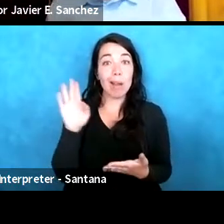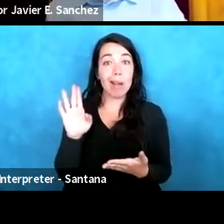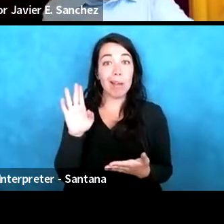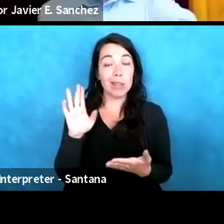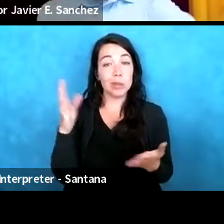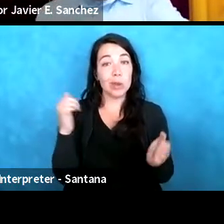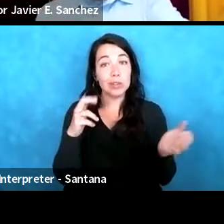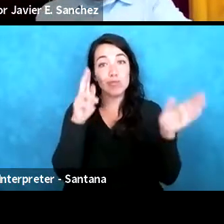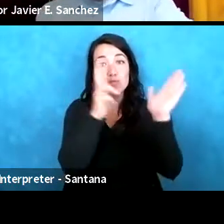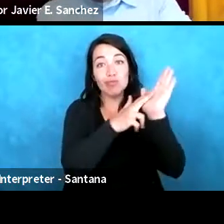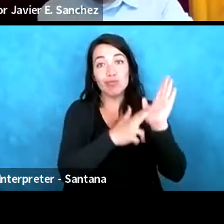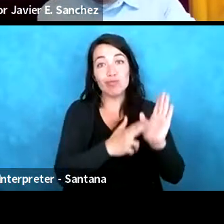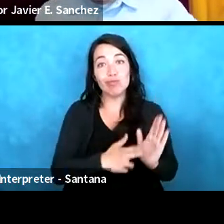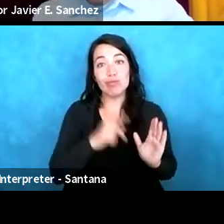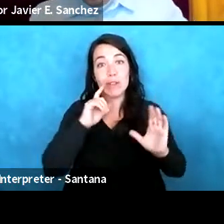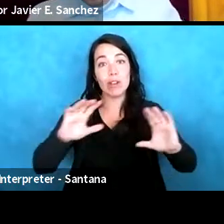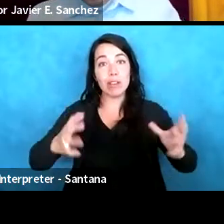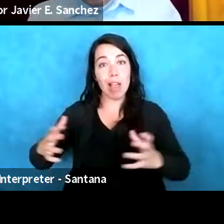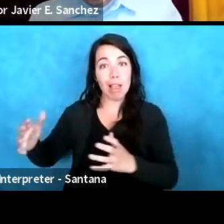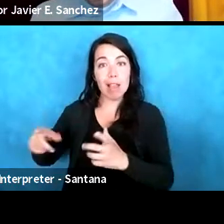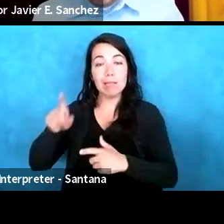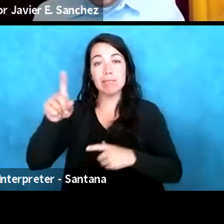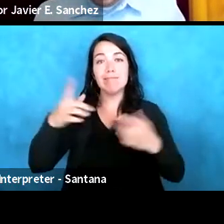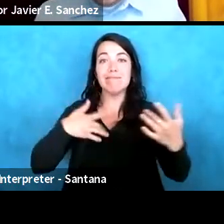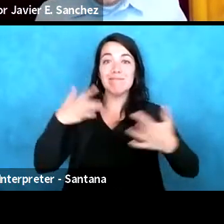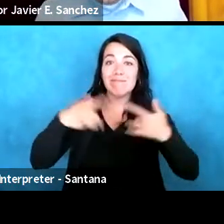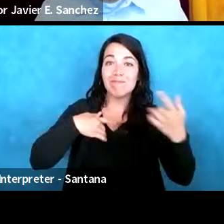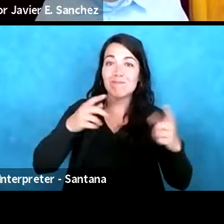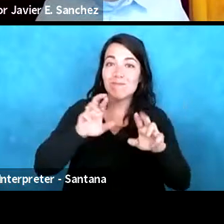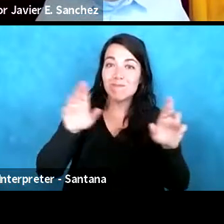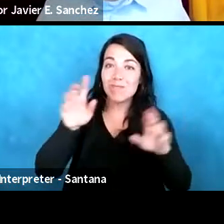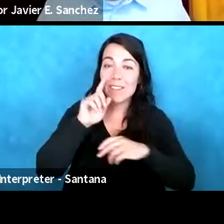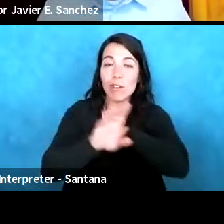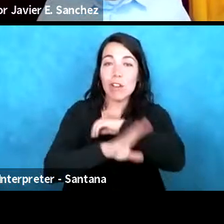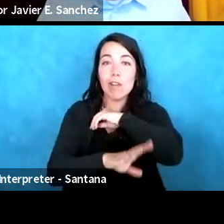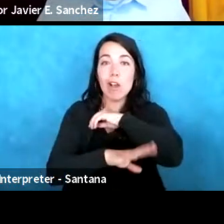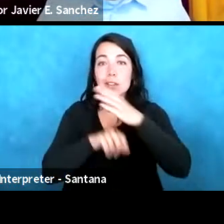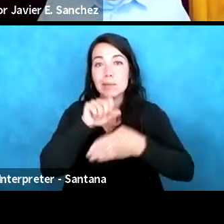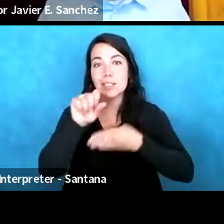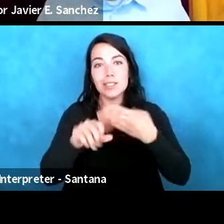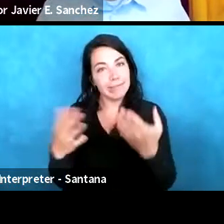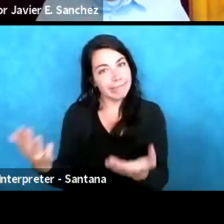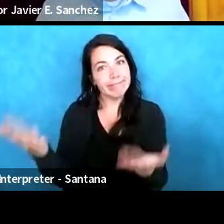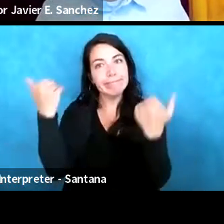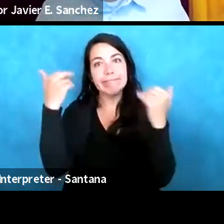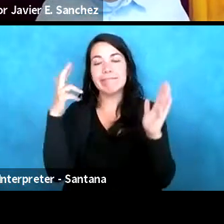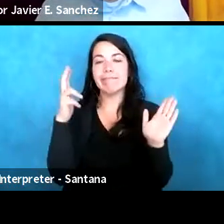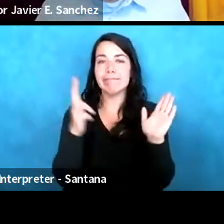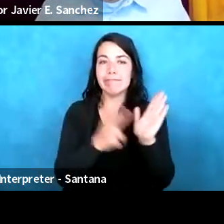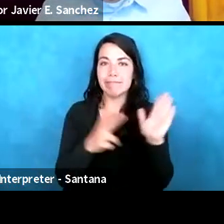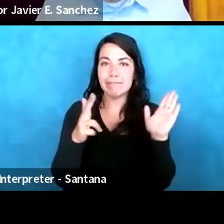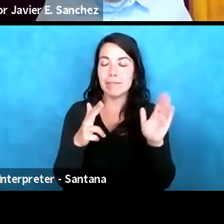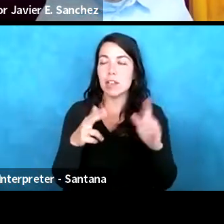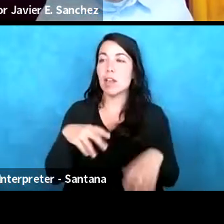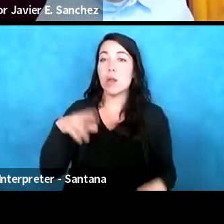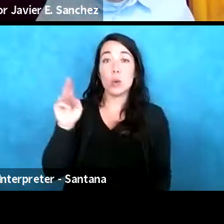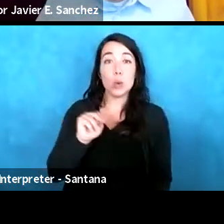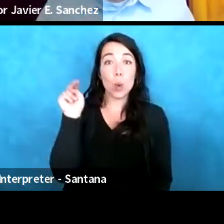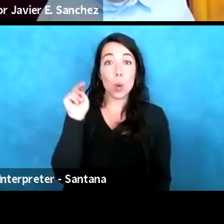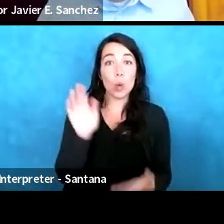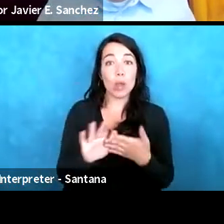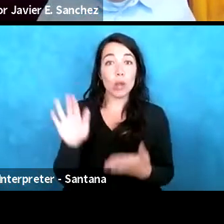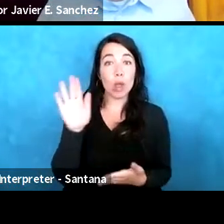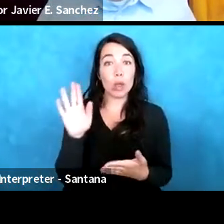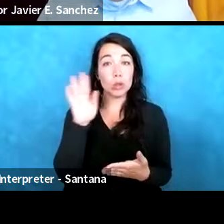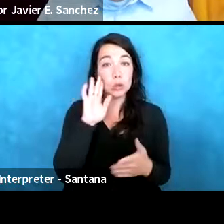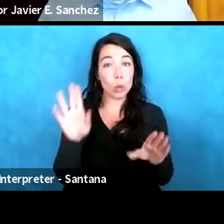fall semester, now is the time to get on board and get a hold of the Northern will be open to